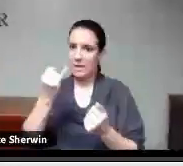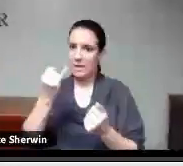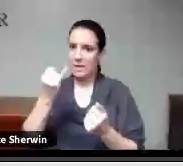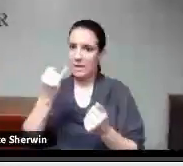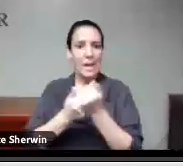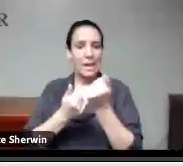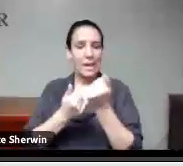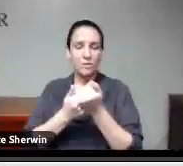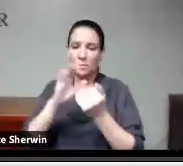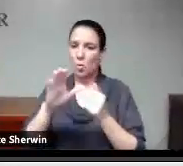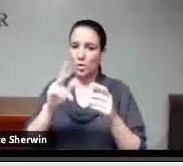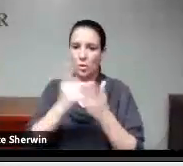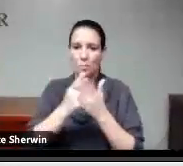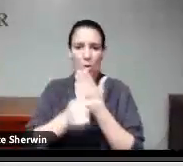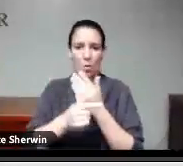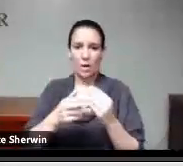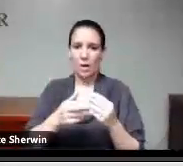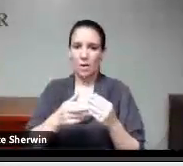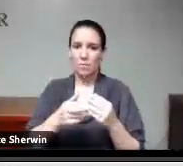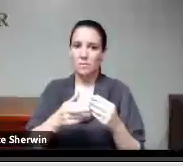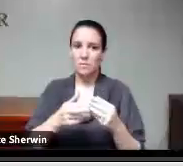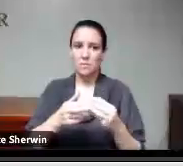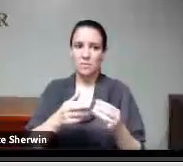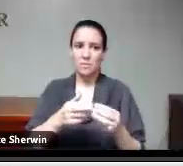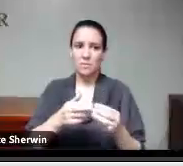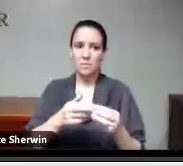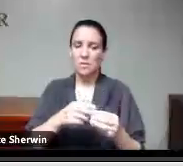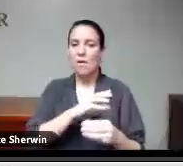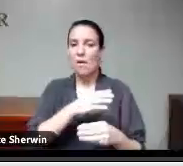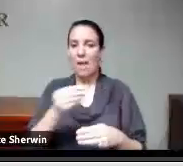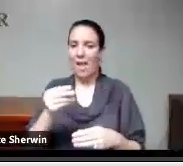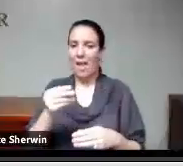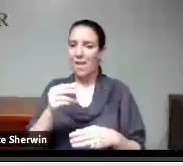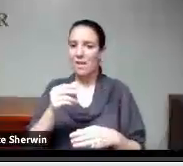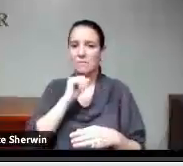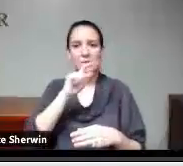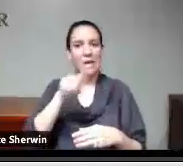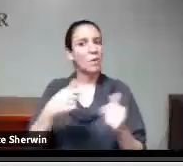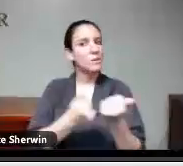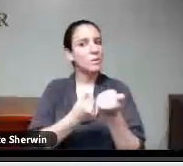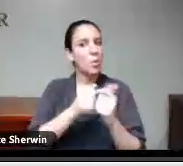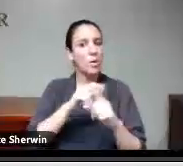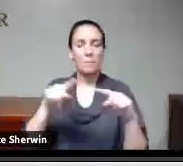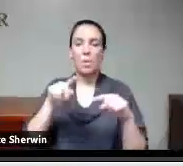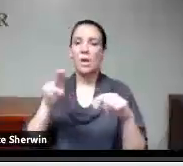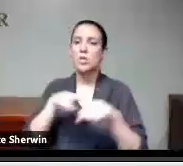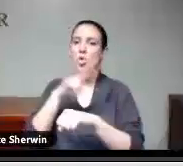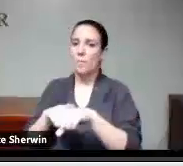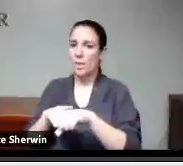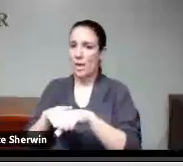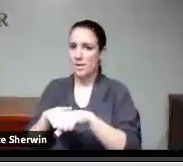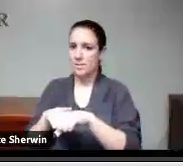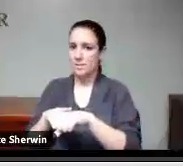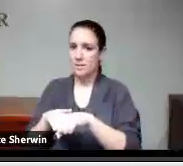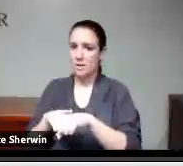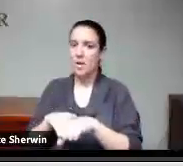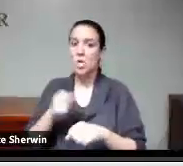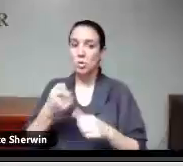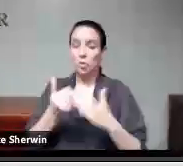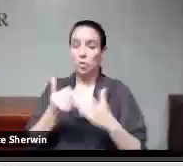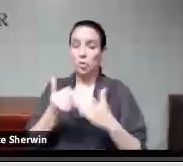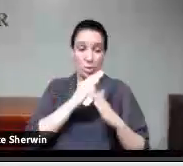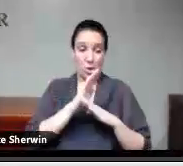but also normed, as in normalized throughout the organization, so that new behaviors start to become the